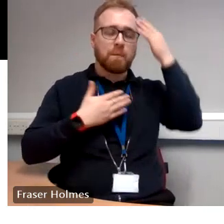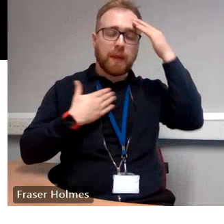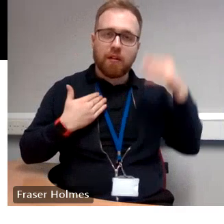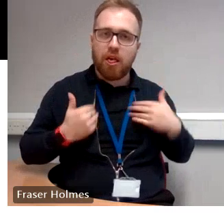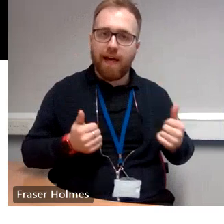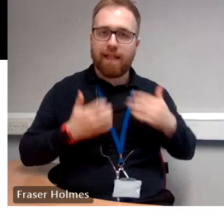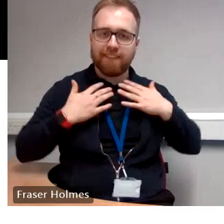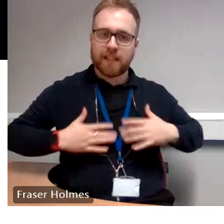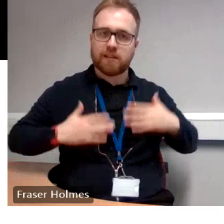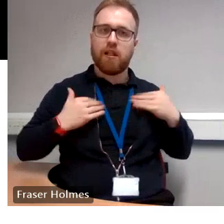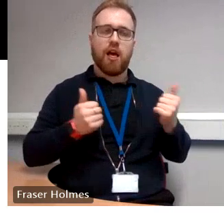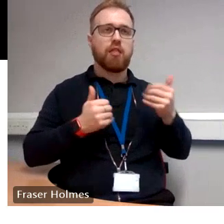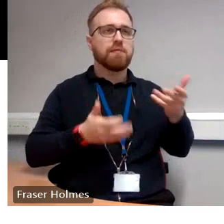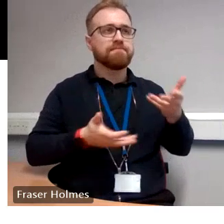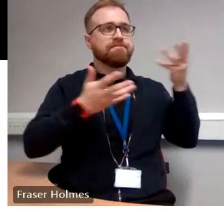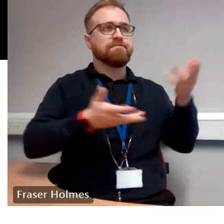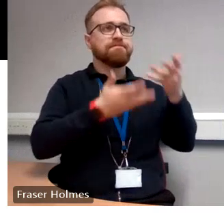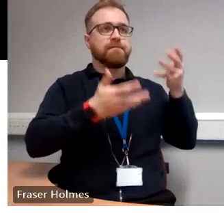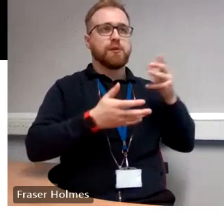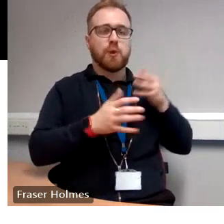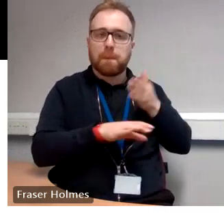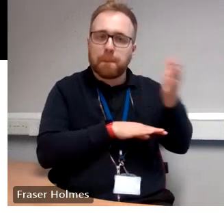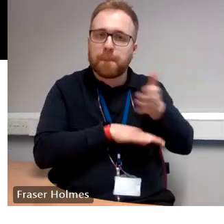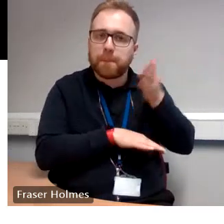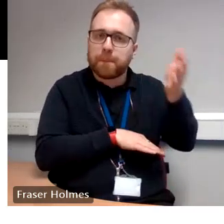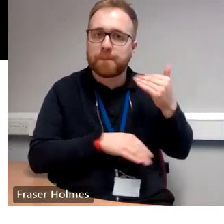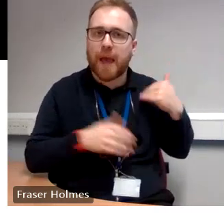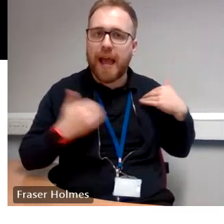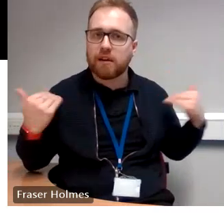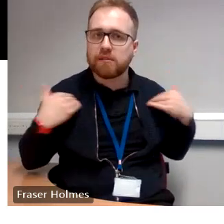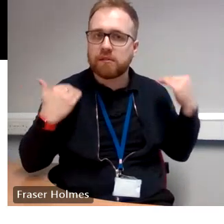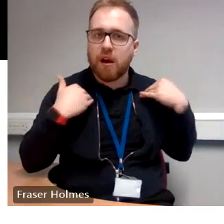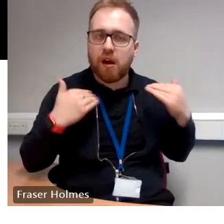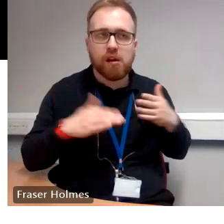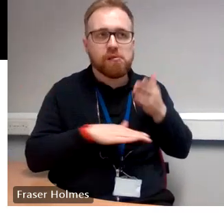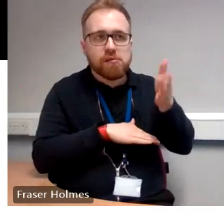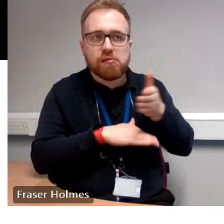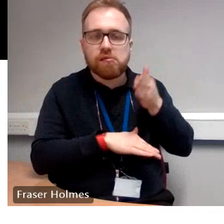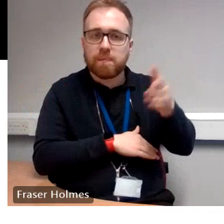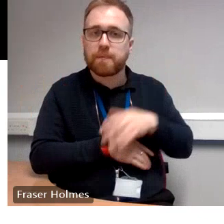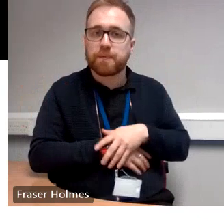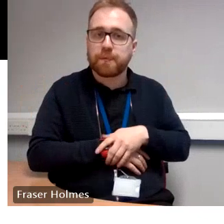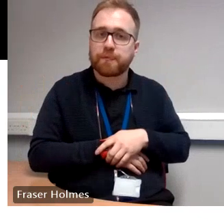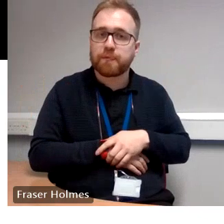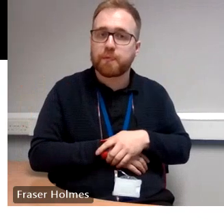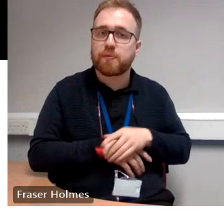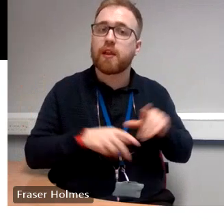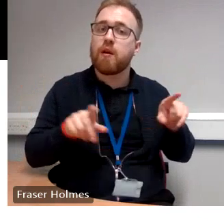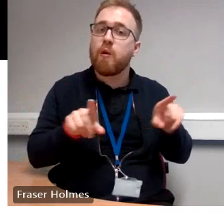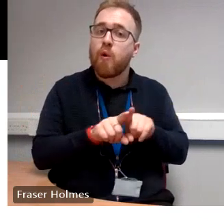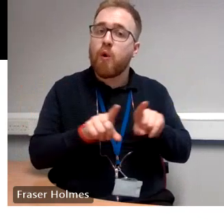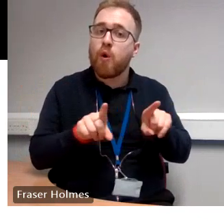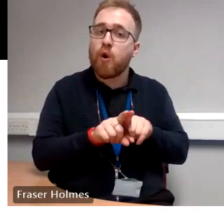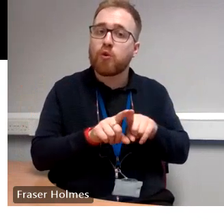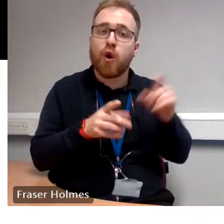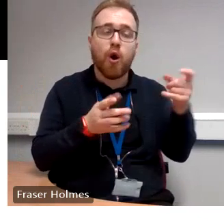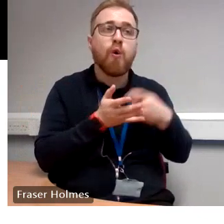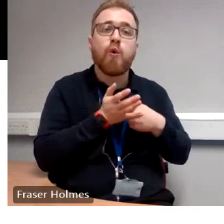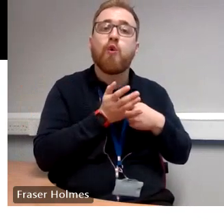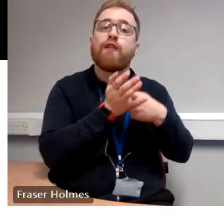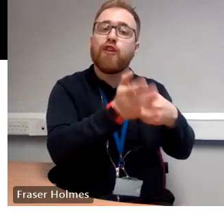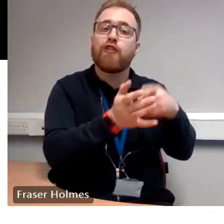health. So he started to attend some exercise sessions there. He also supported a referral